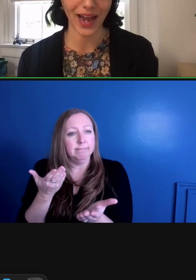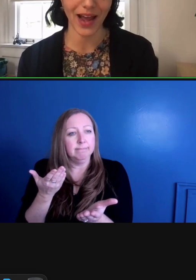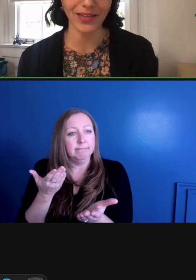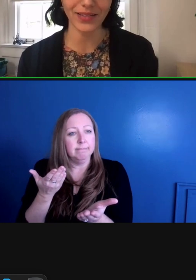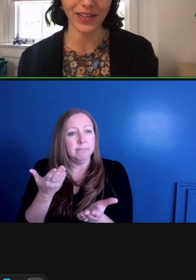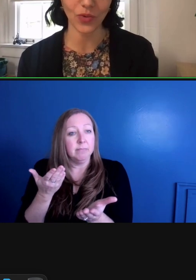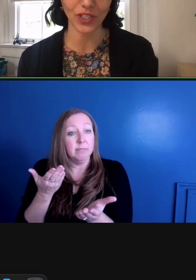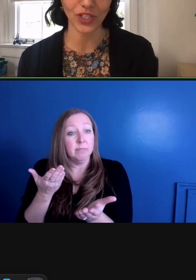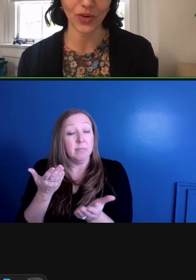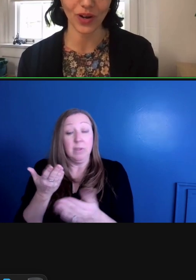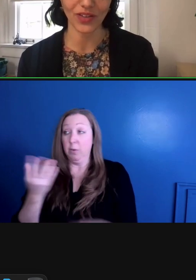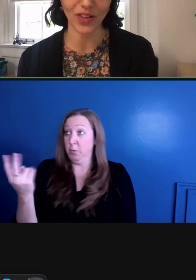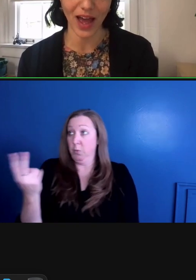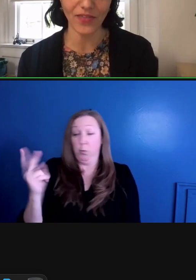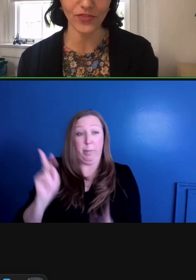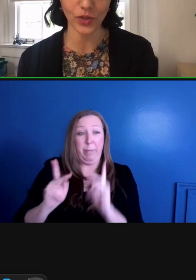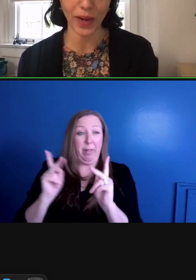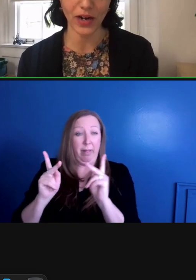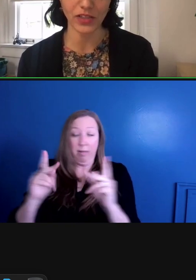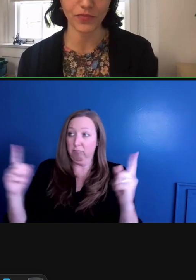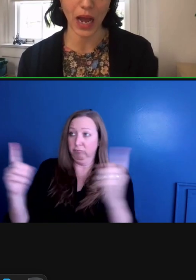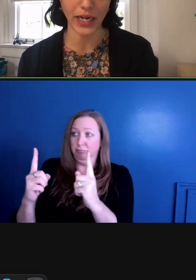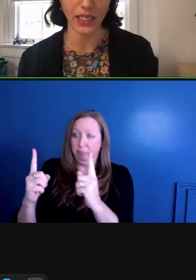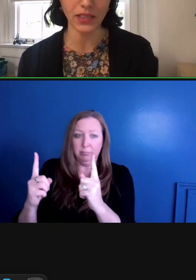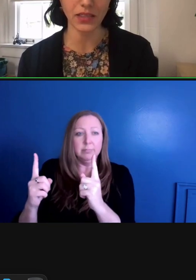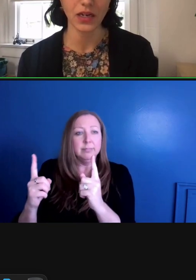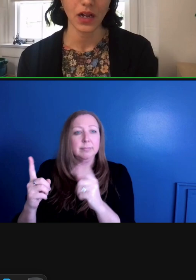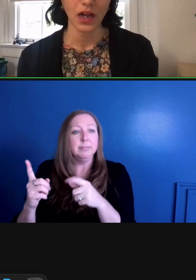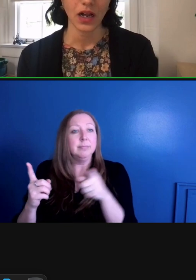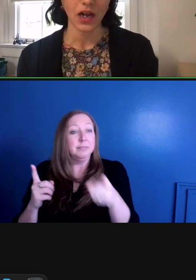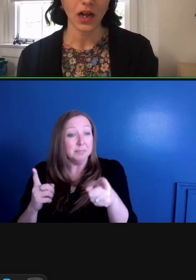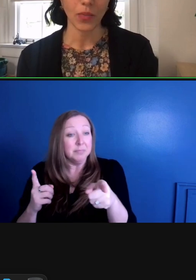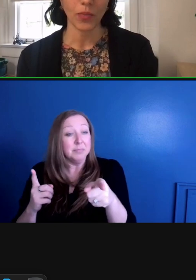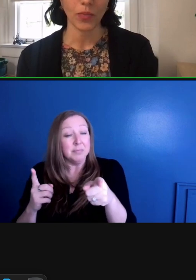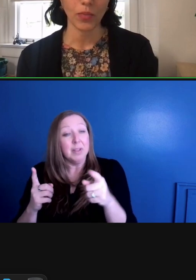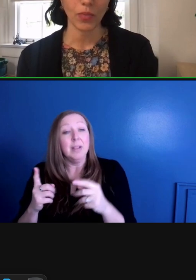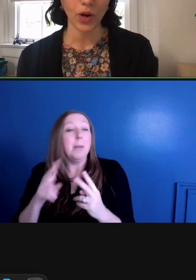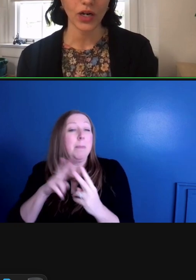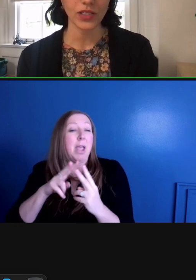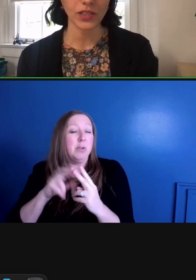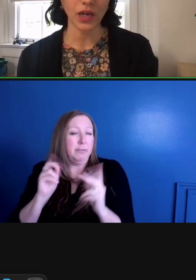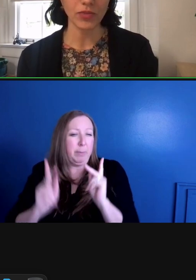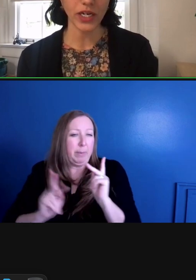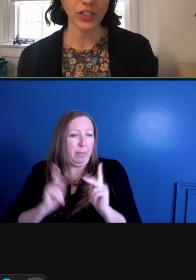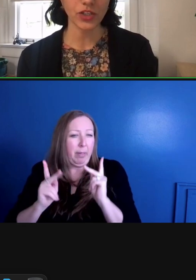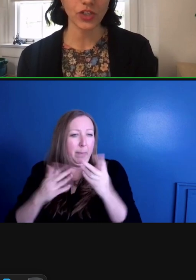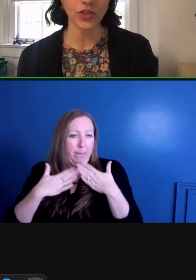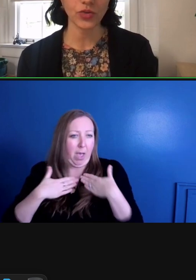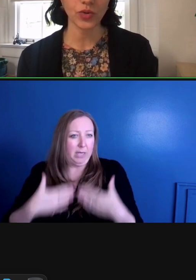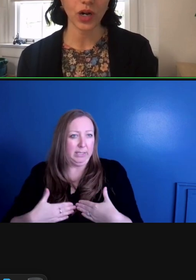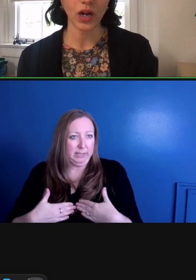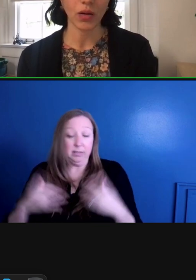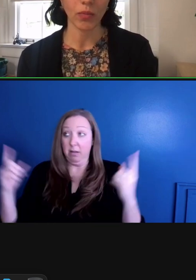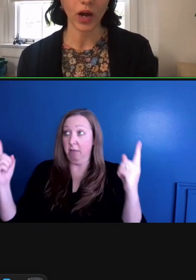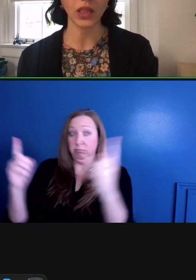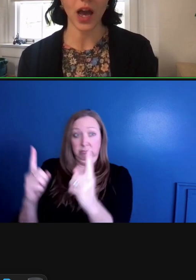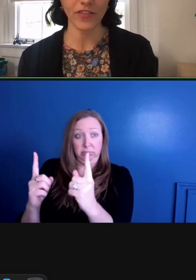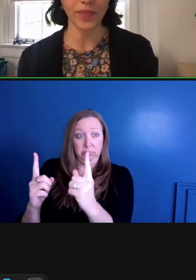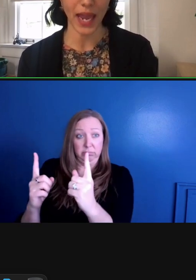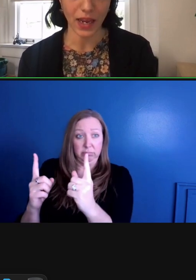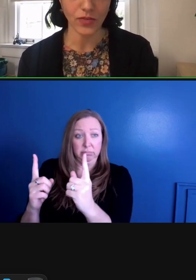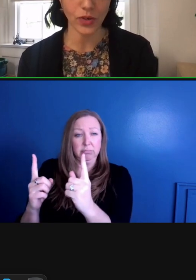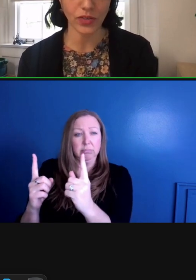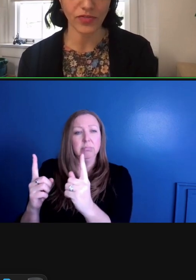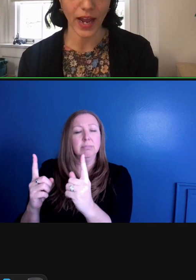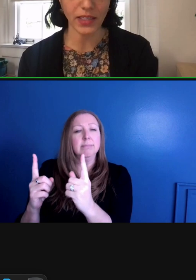interacting dyads, like the one shown on the left, or pairs of bodies, are subject to a lot